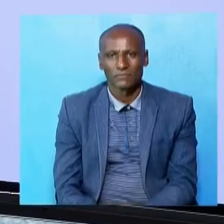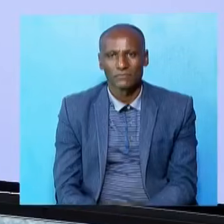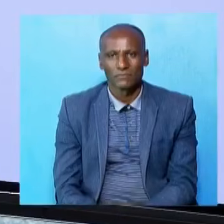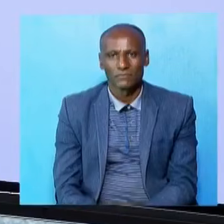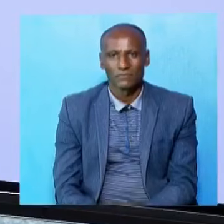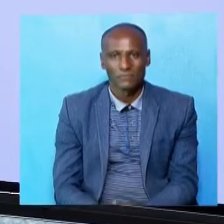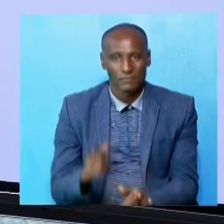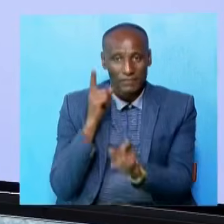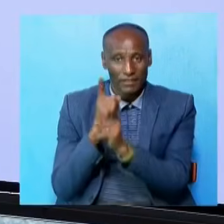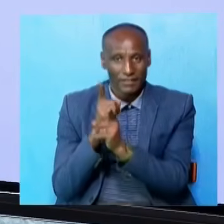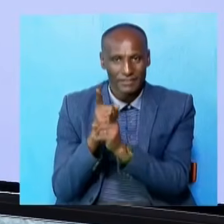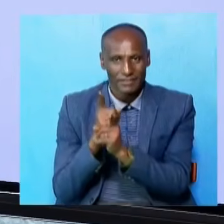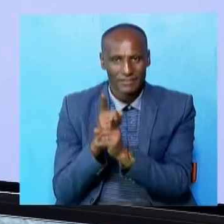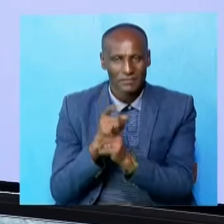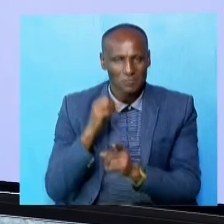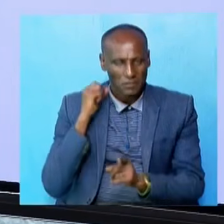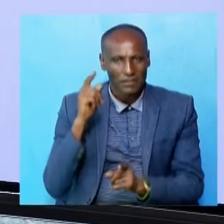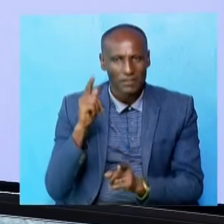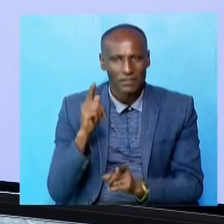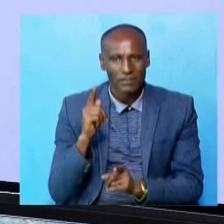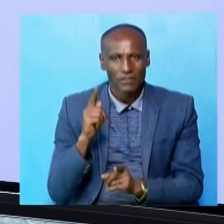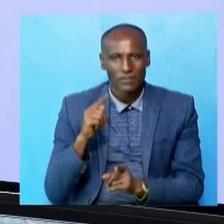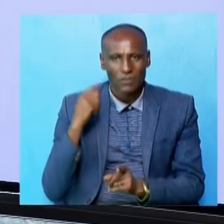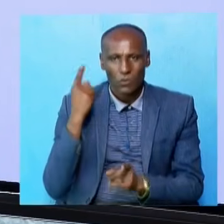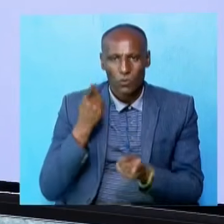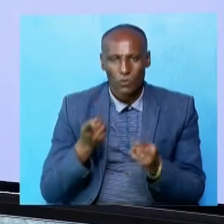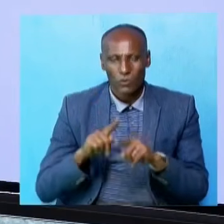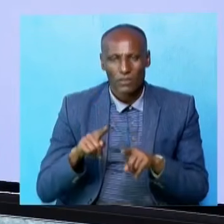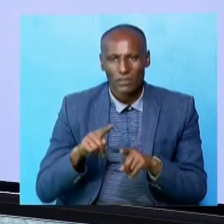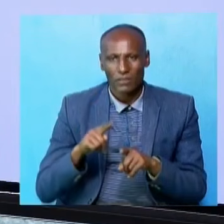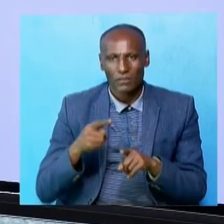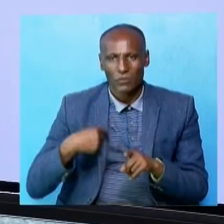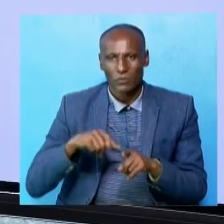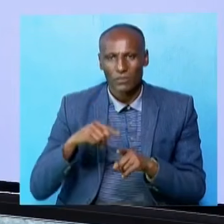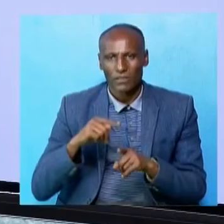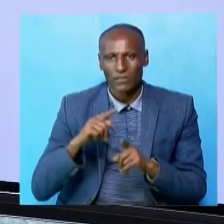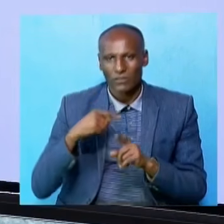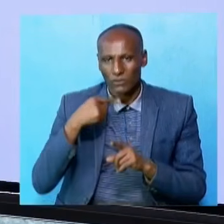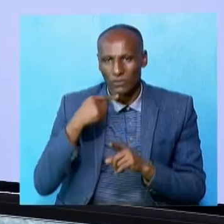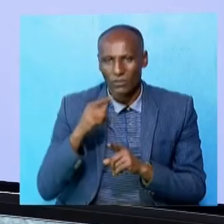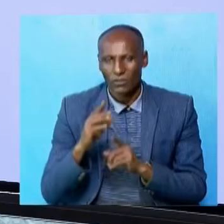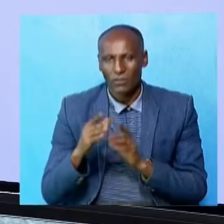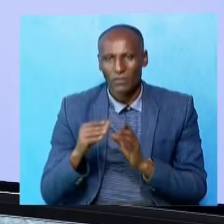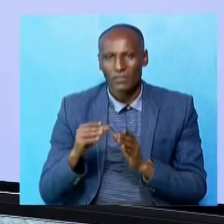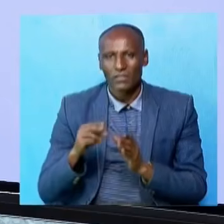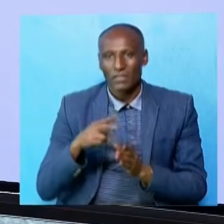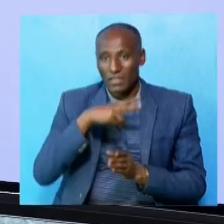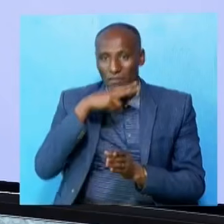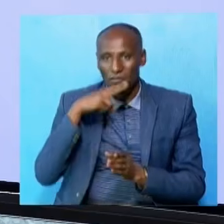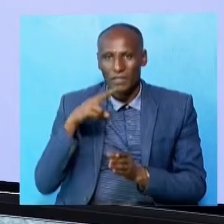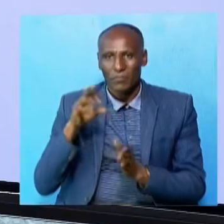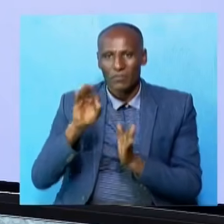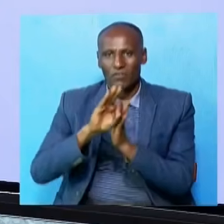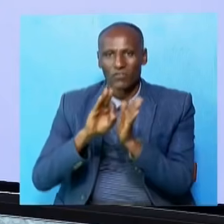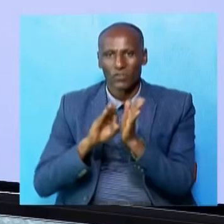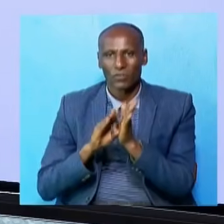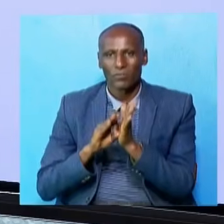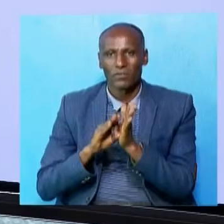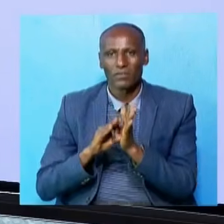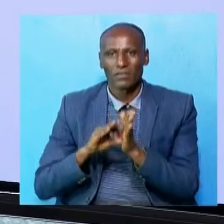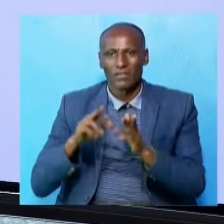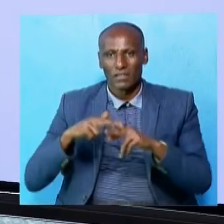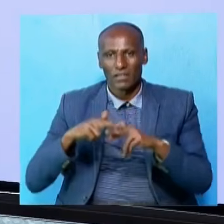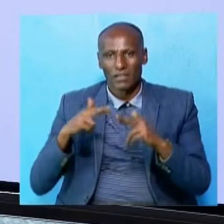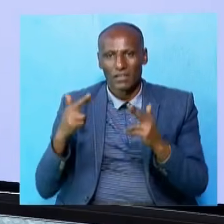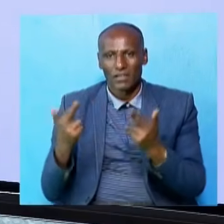Right? Yes. When we talk about the verb form, we have seen last time there are regular and